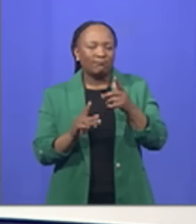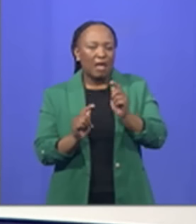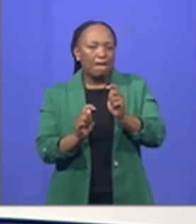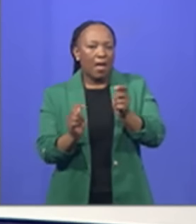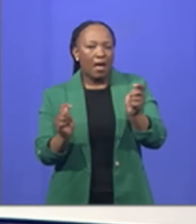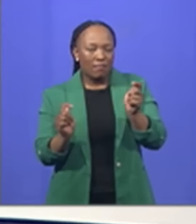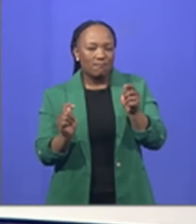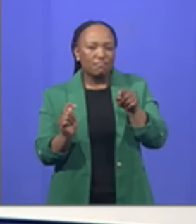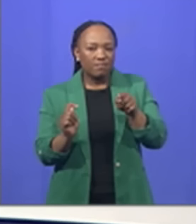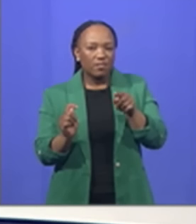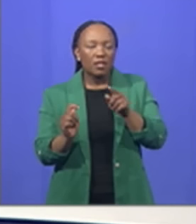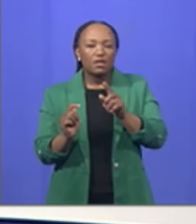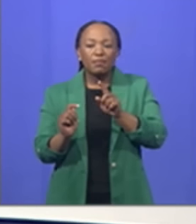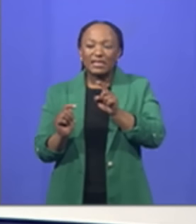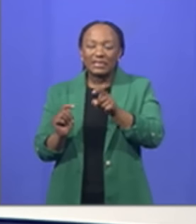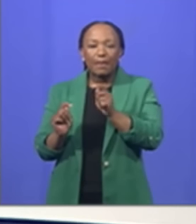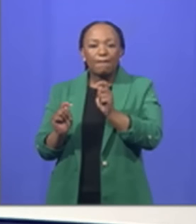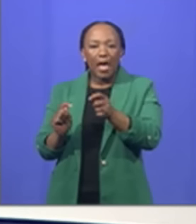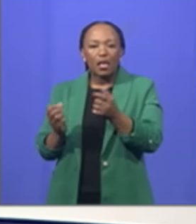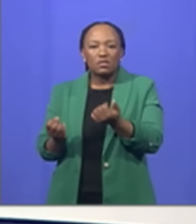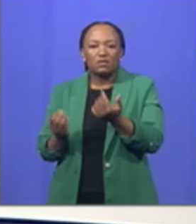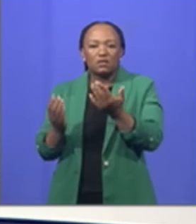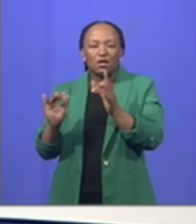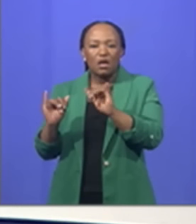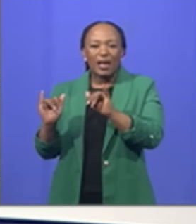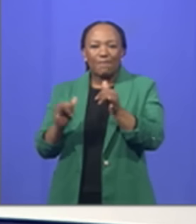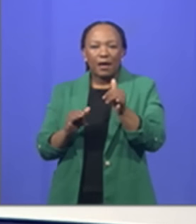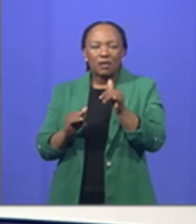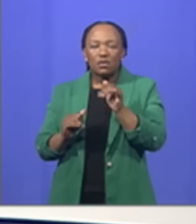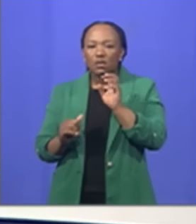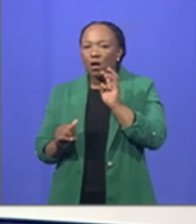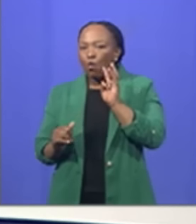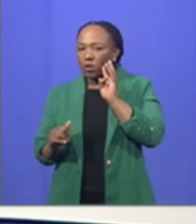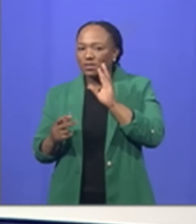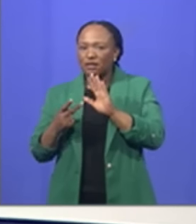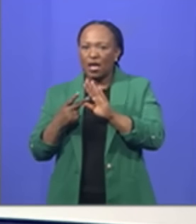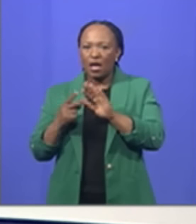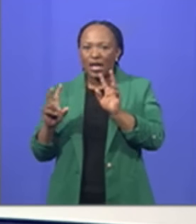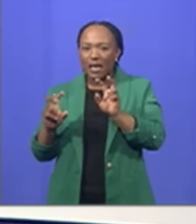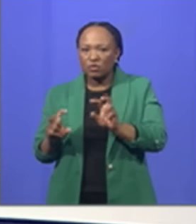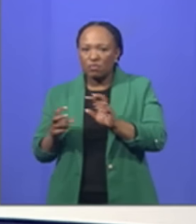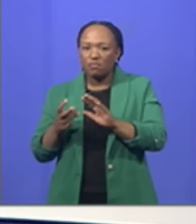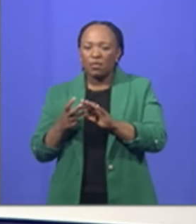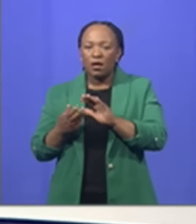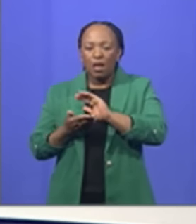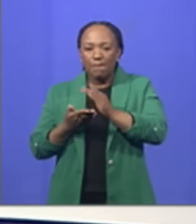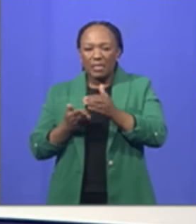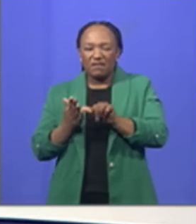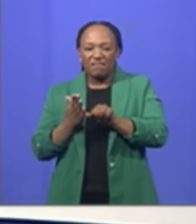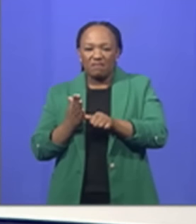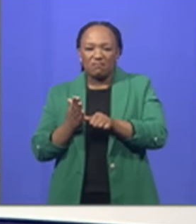tsenela kwano ya go lefela ba ditirelo ba akaretša babi ba metsi Eskom le pensione tša bašomi.